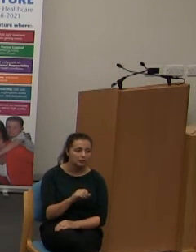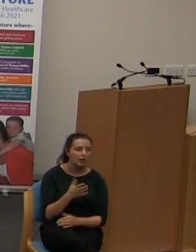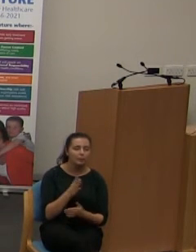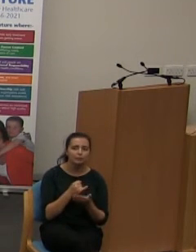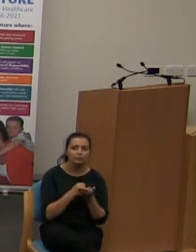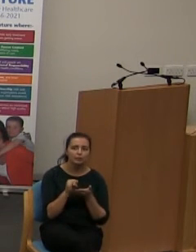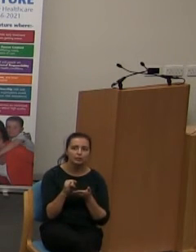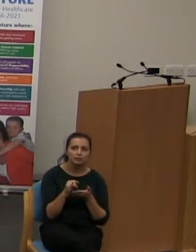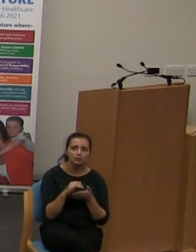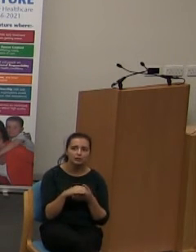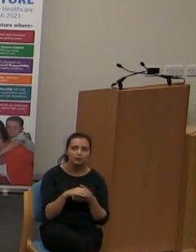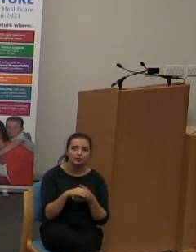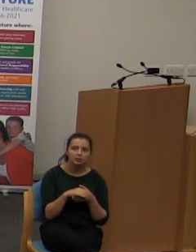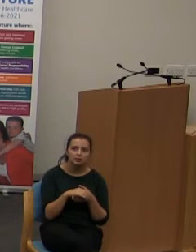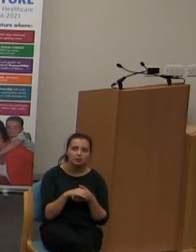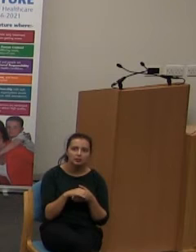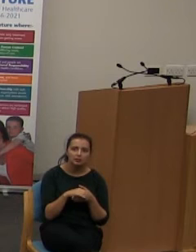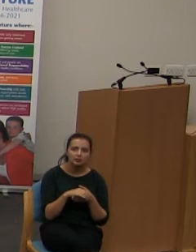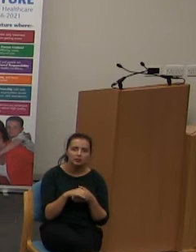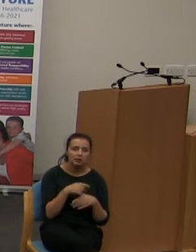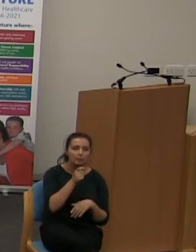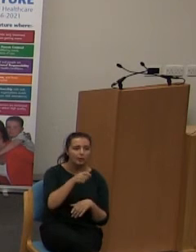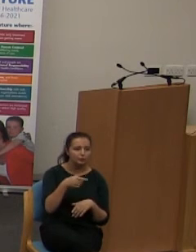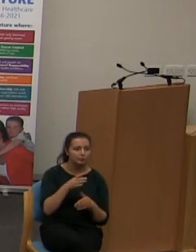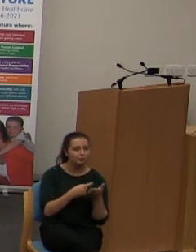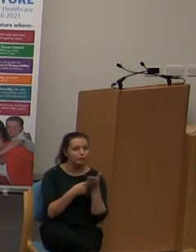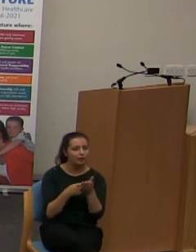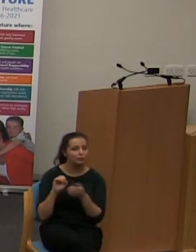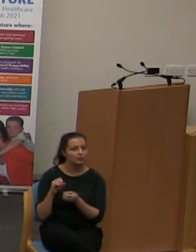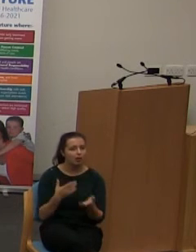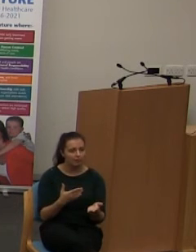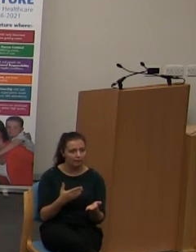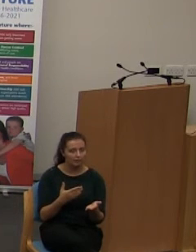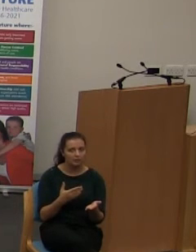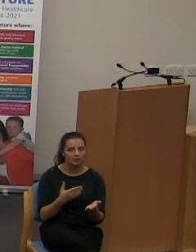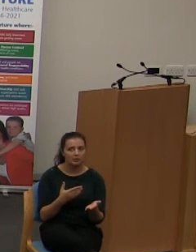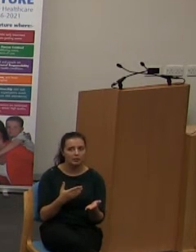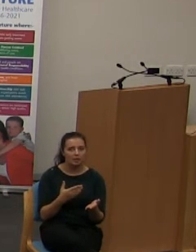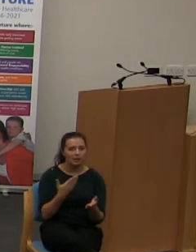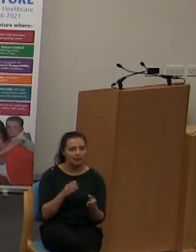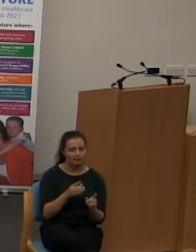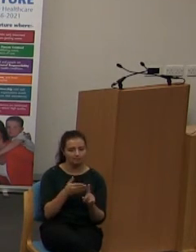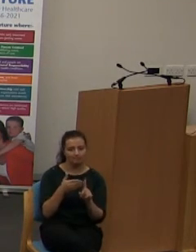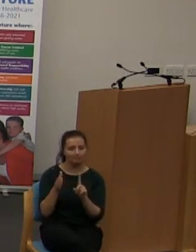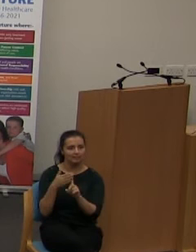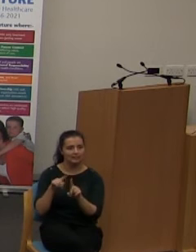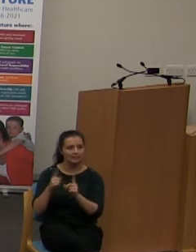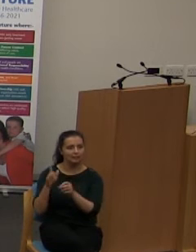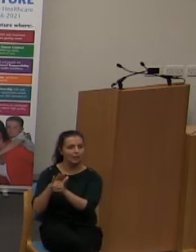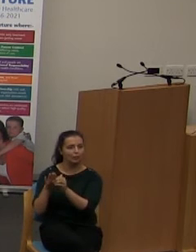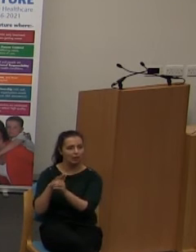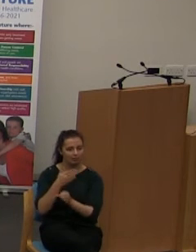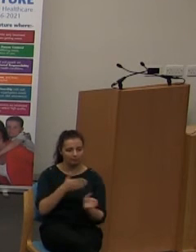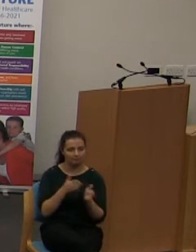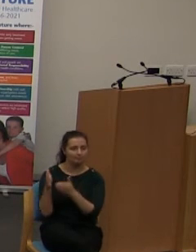Division statistics for patients who are referred to the service but are then presumably signposted on elsewhere. But when